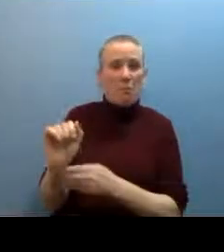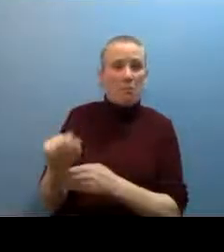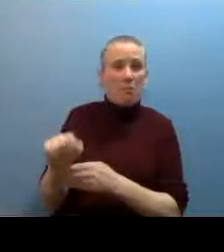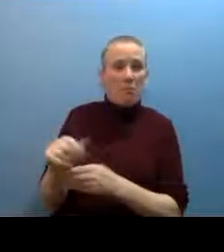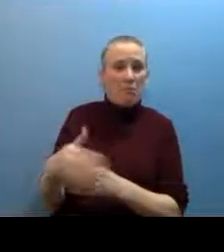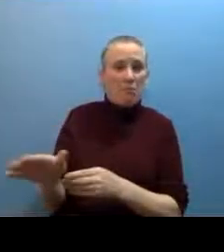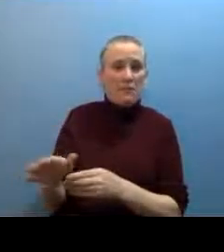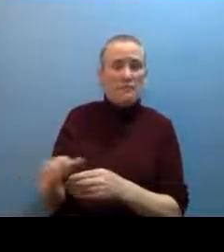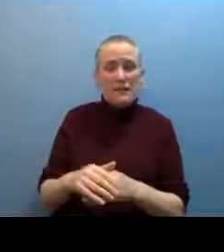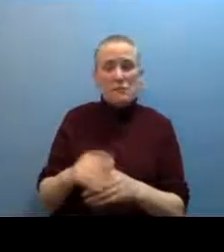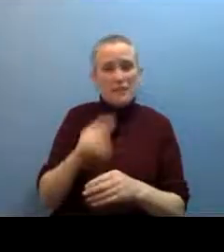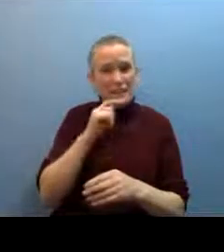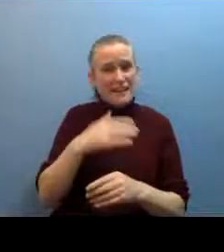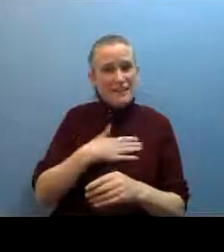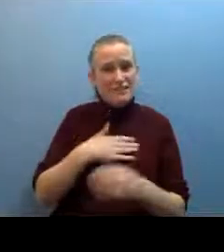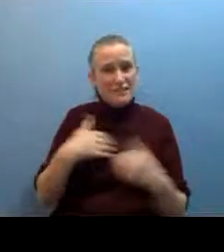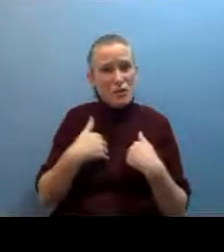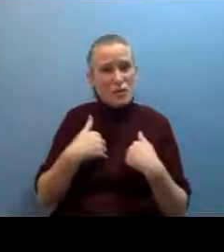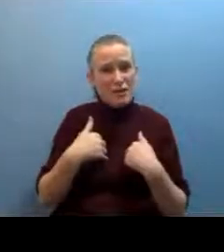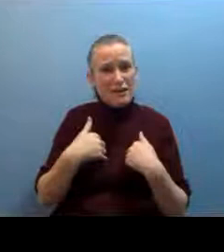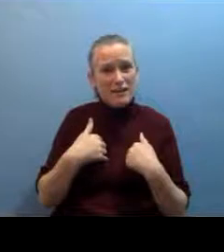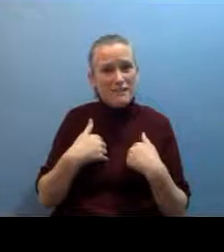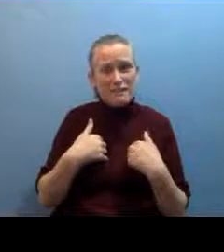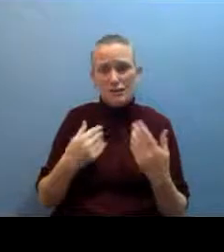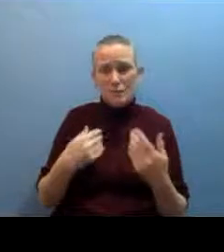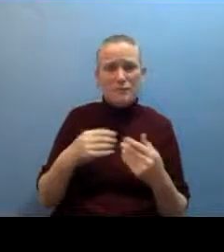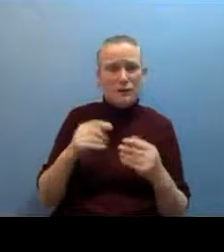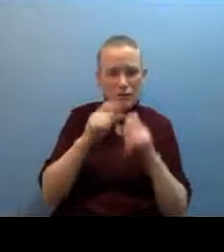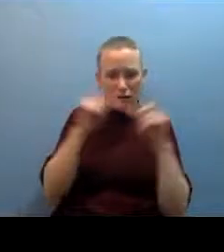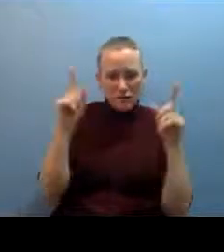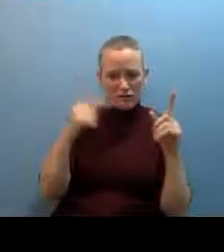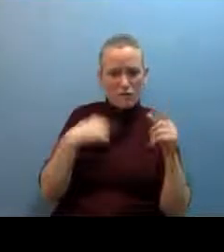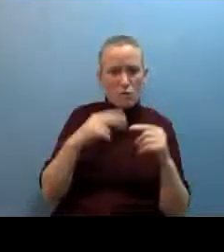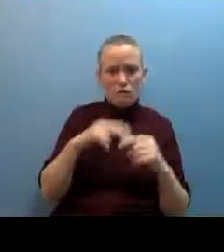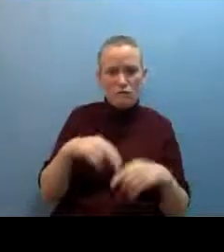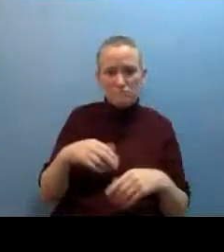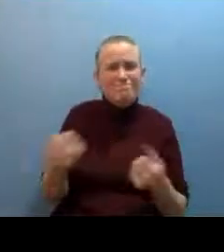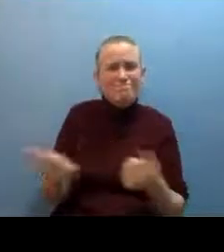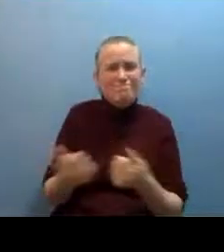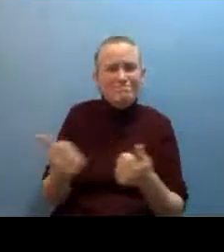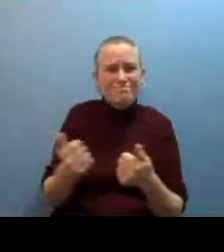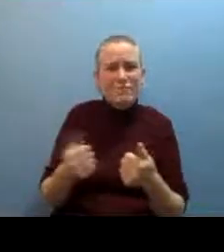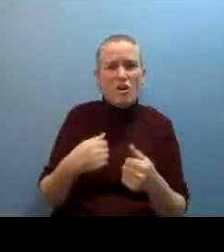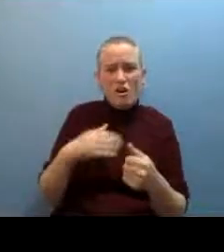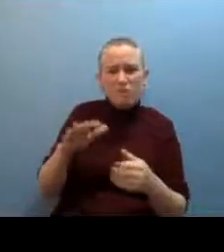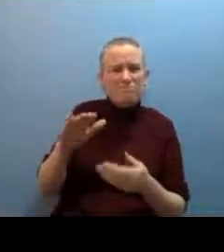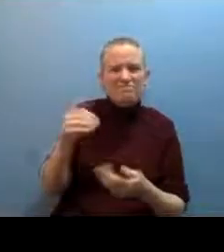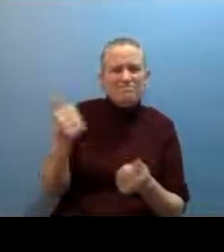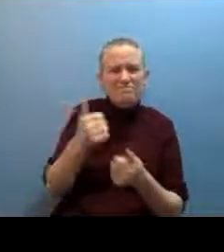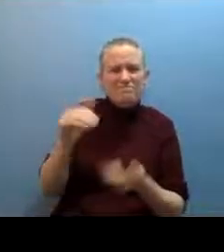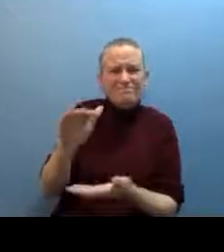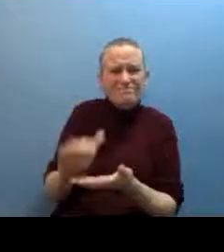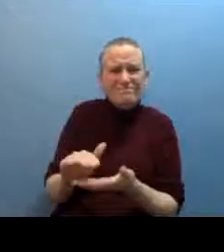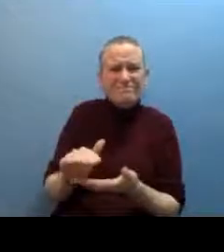for them. So just be aware of not dismissing what they're saying, or minimizing it as a concern for